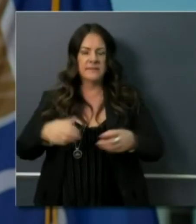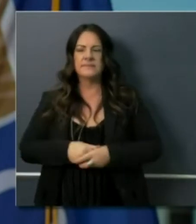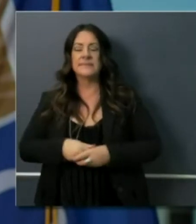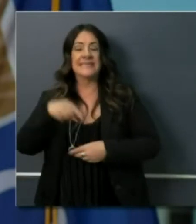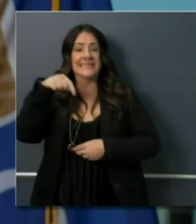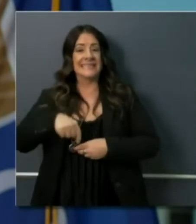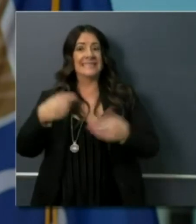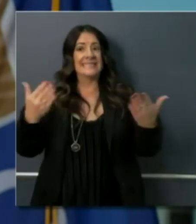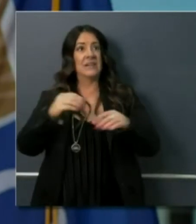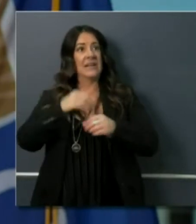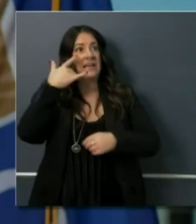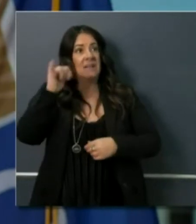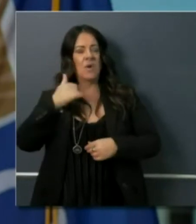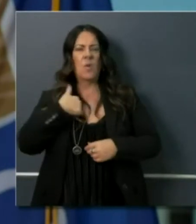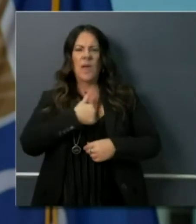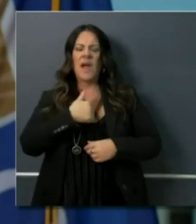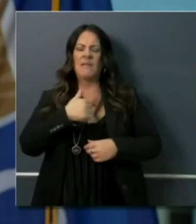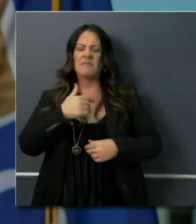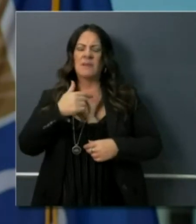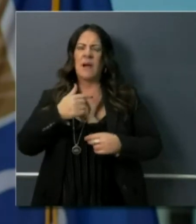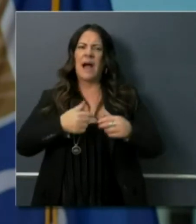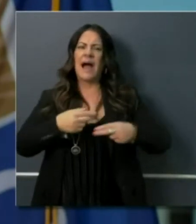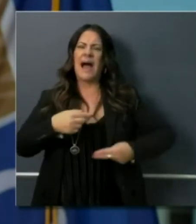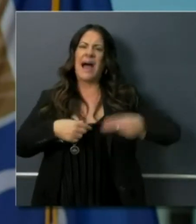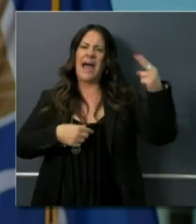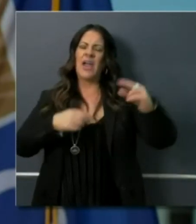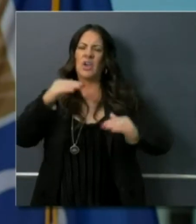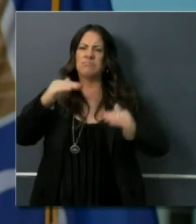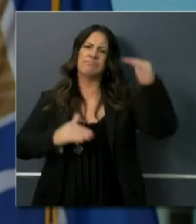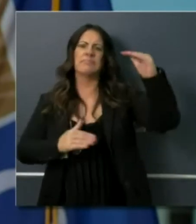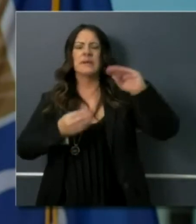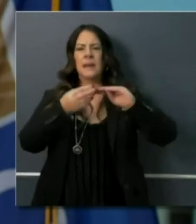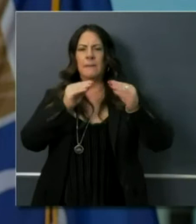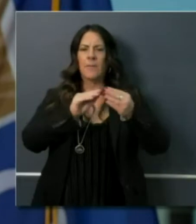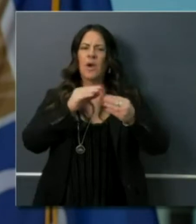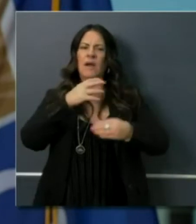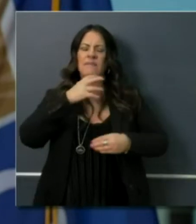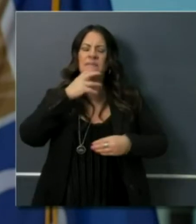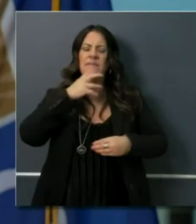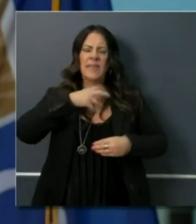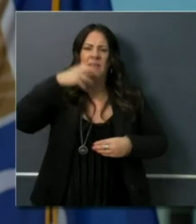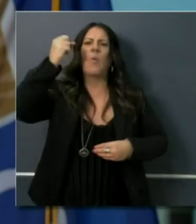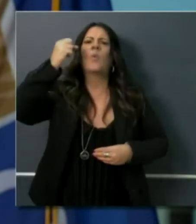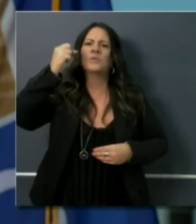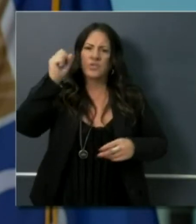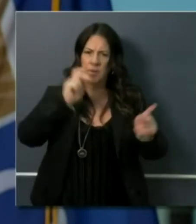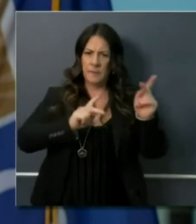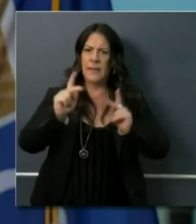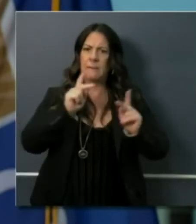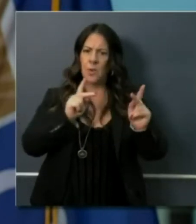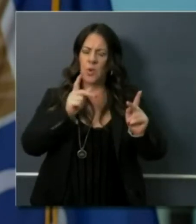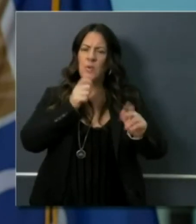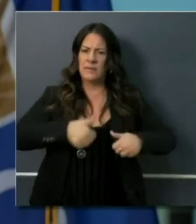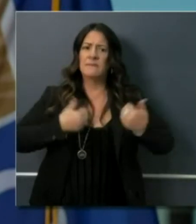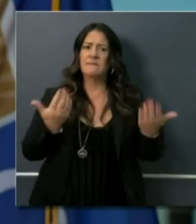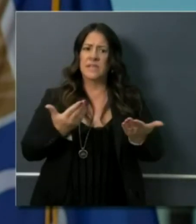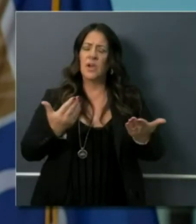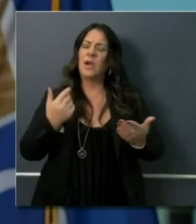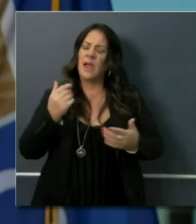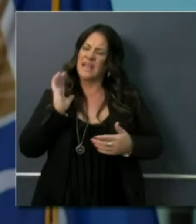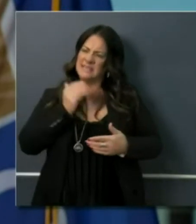disproportionate number of aging and graying individuals, and we have a unique responsibility to take care of them and take care